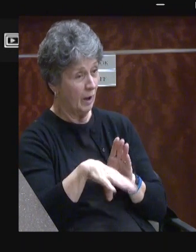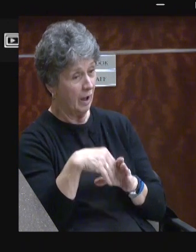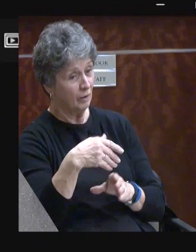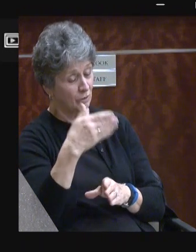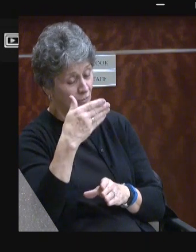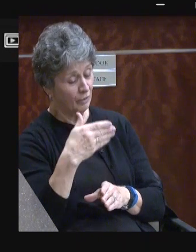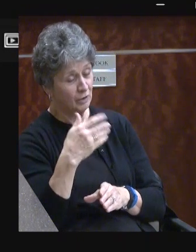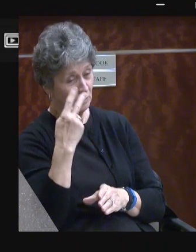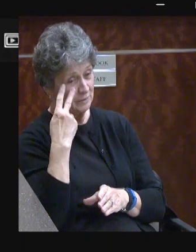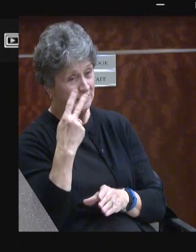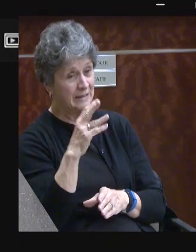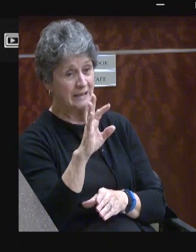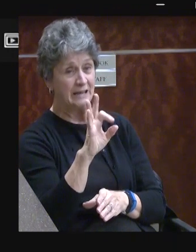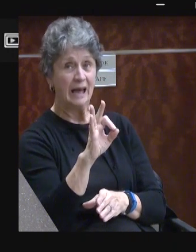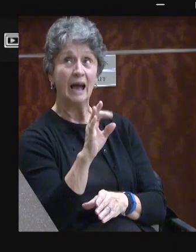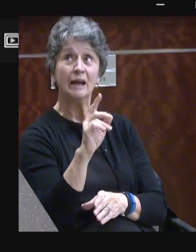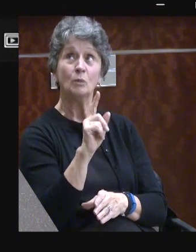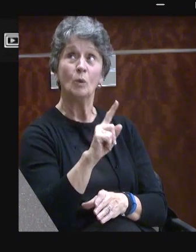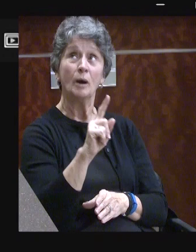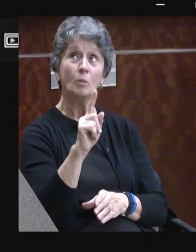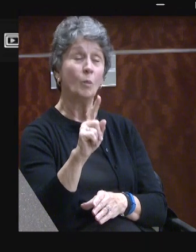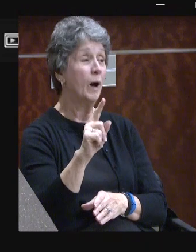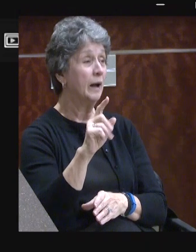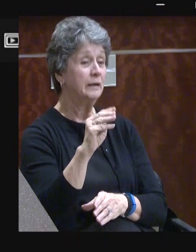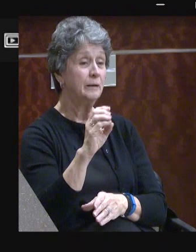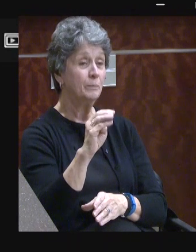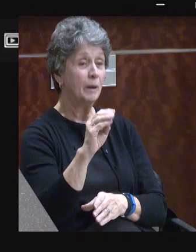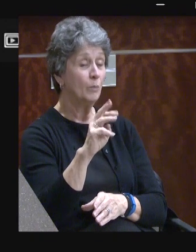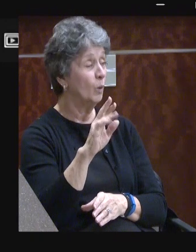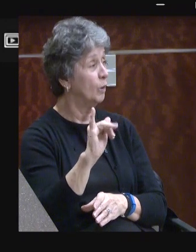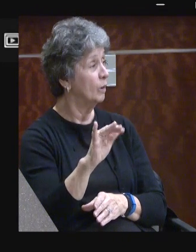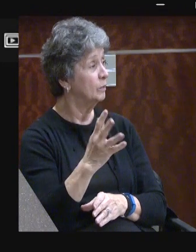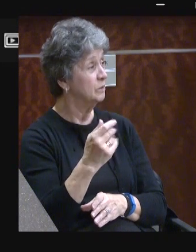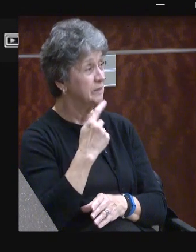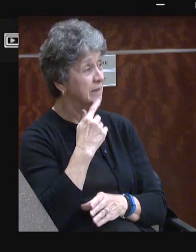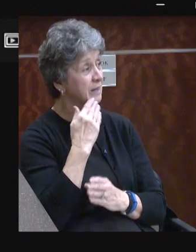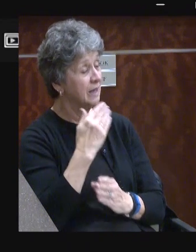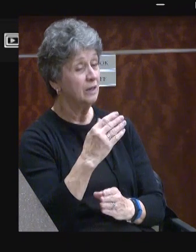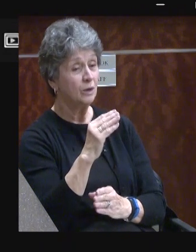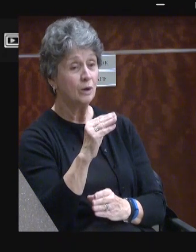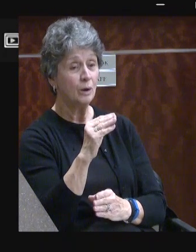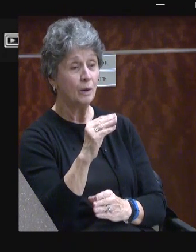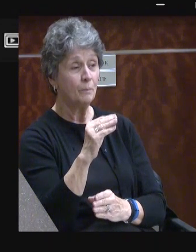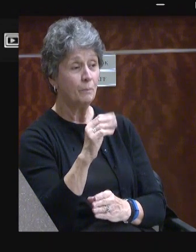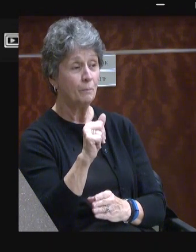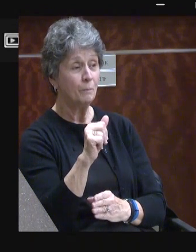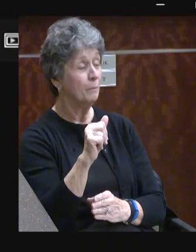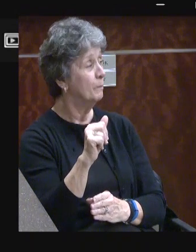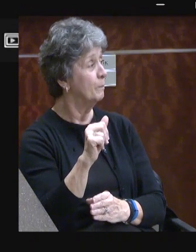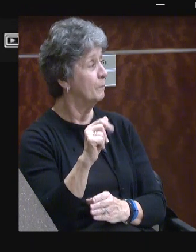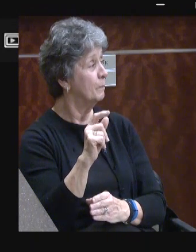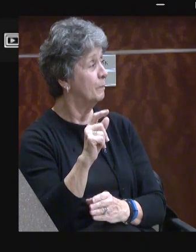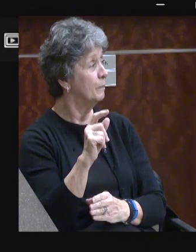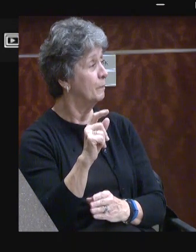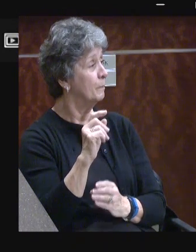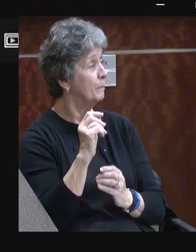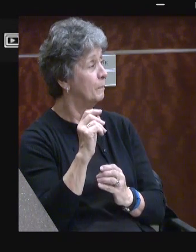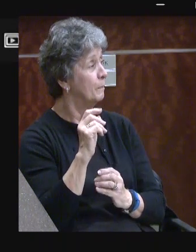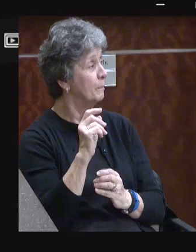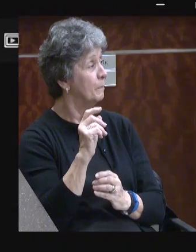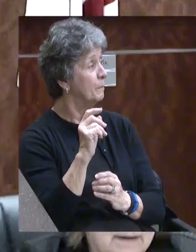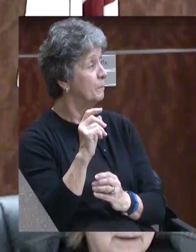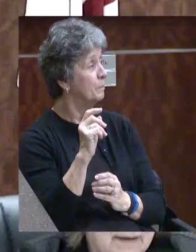9/11 memorial. It's up on the screens. I want to thank Marty. I want to thank many in the city that really helped us out this year